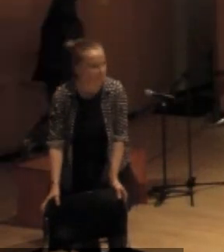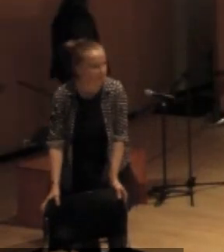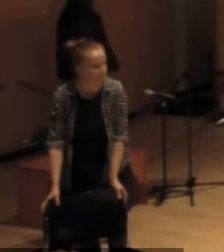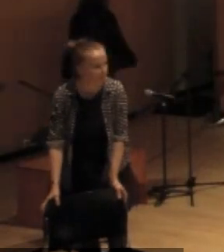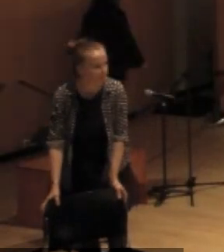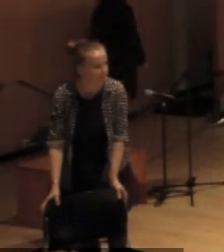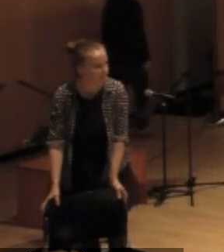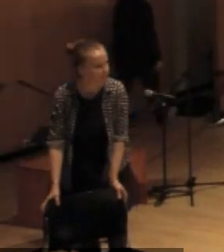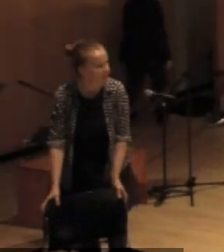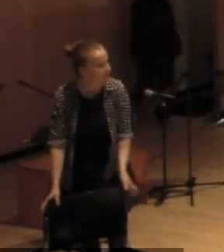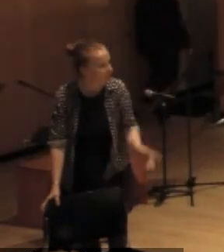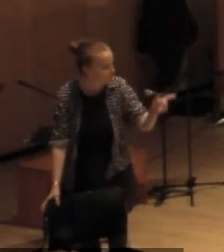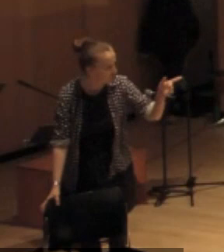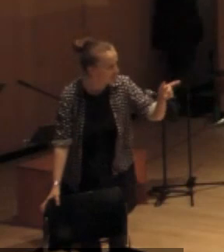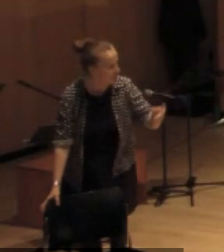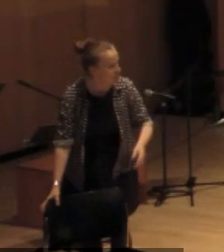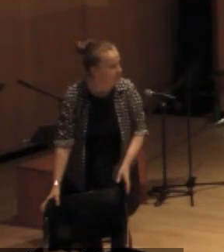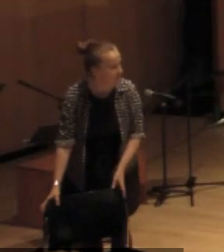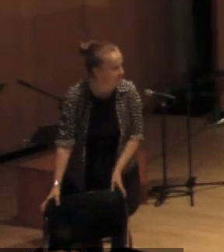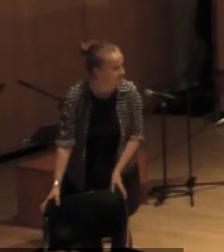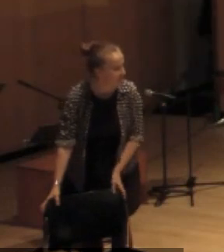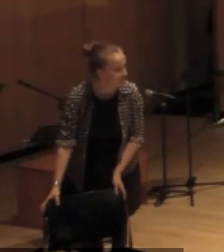exe yeah